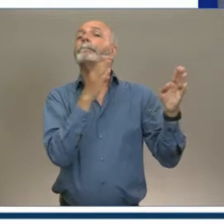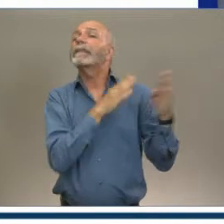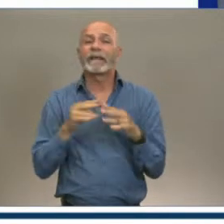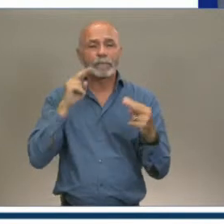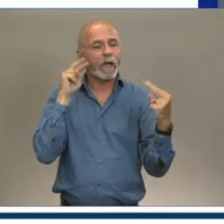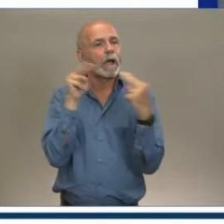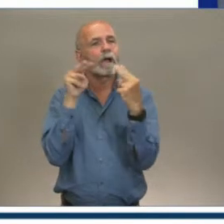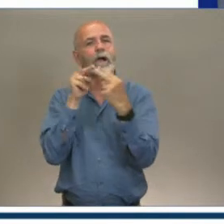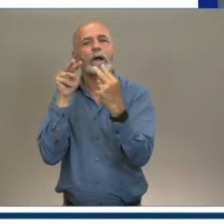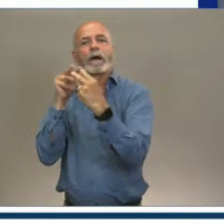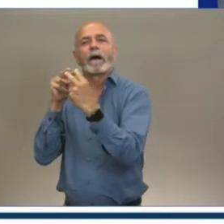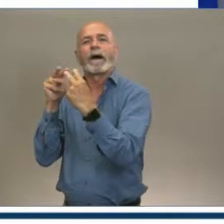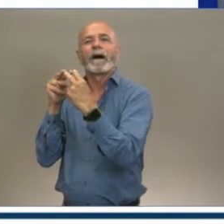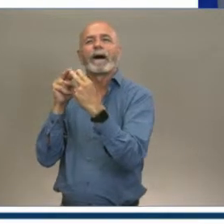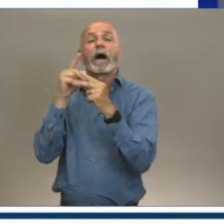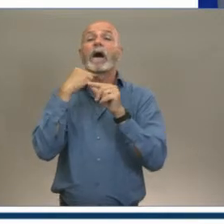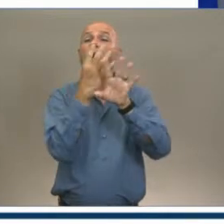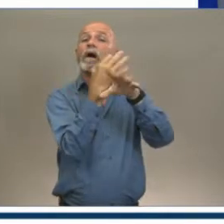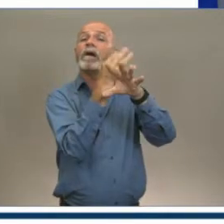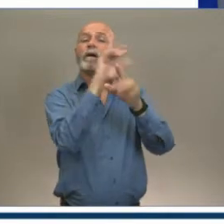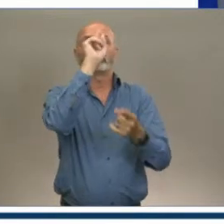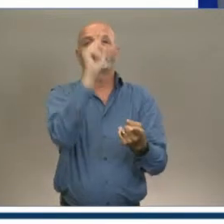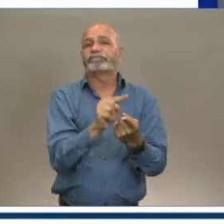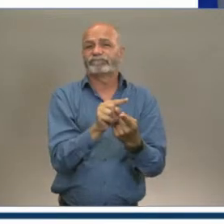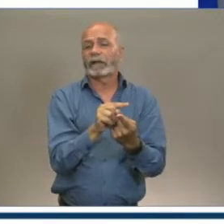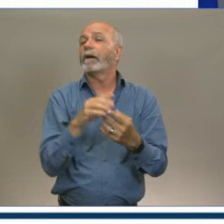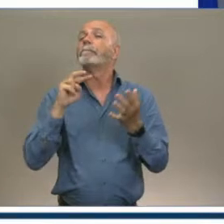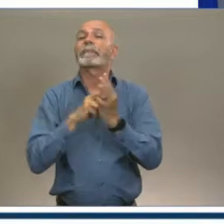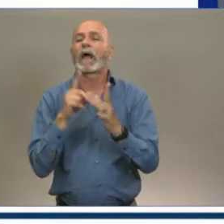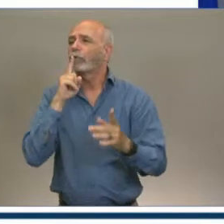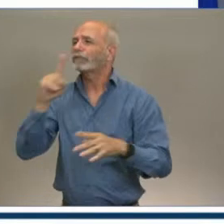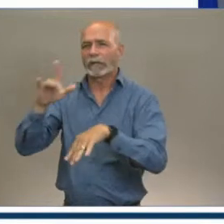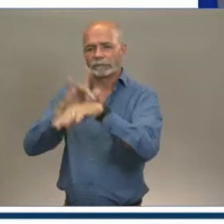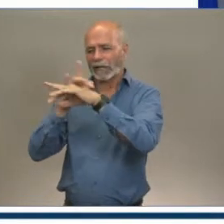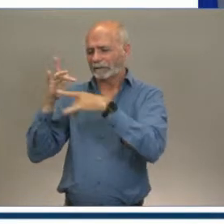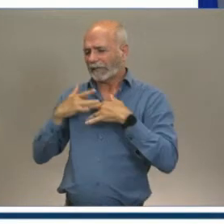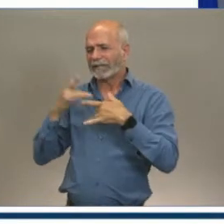And instead of a virtual hug, enjoy the real thing. It's so much better.